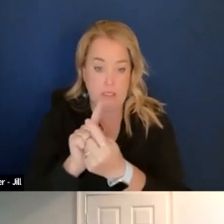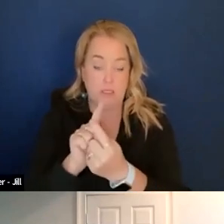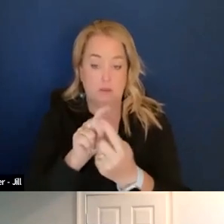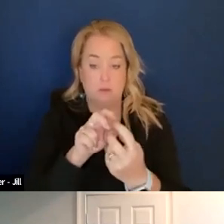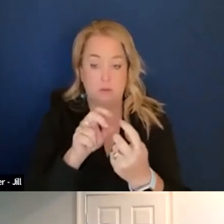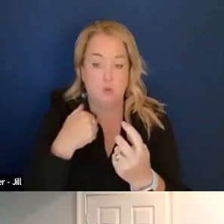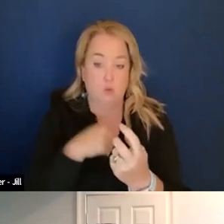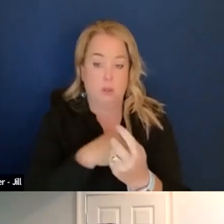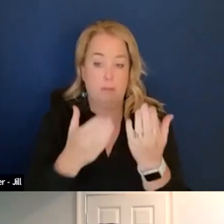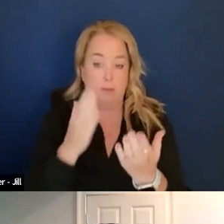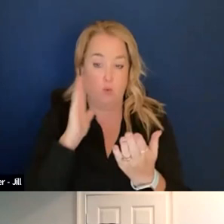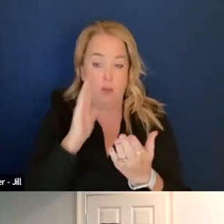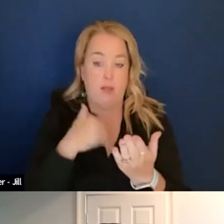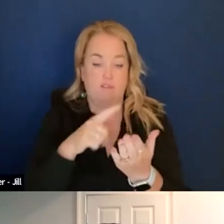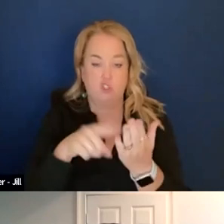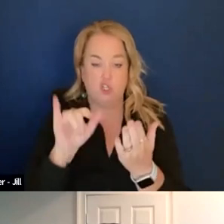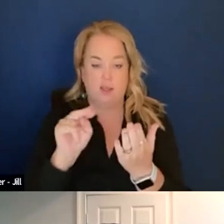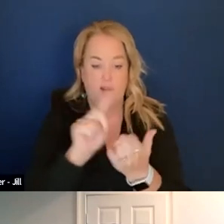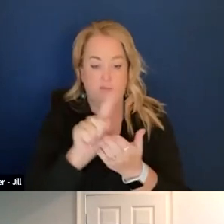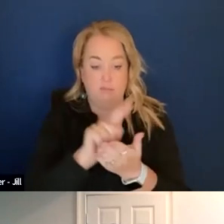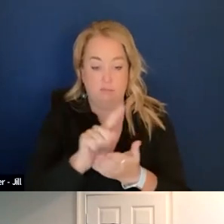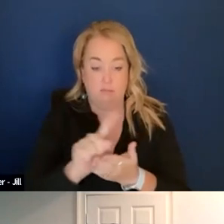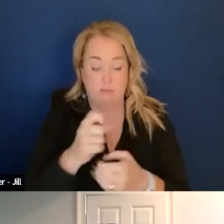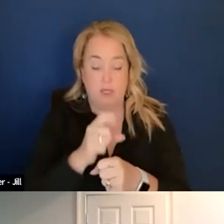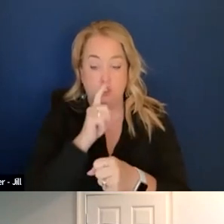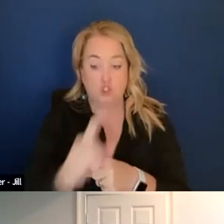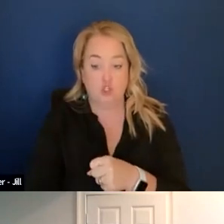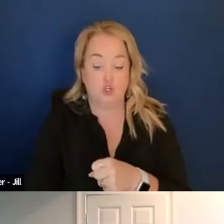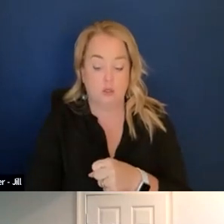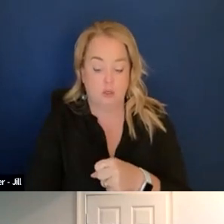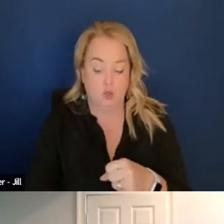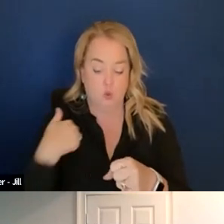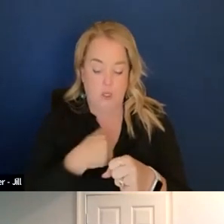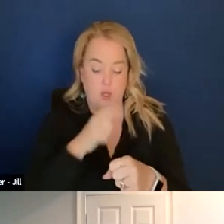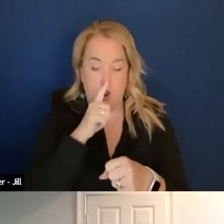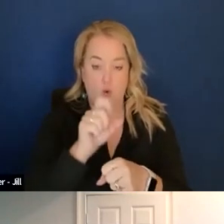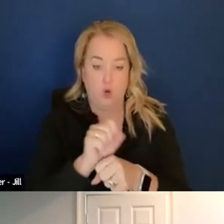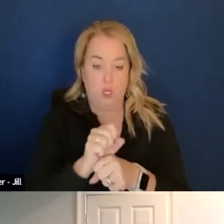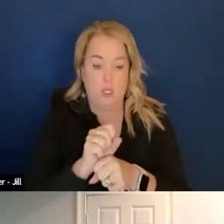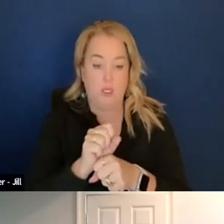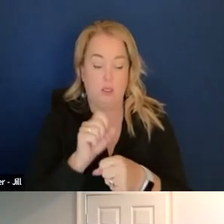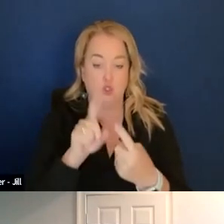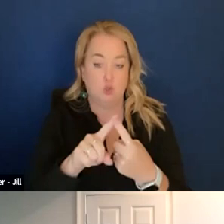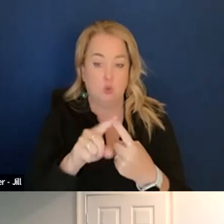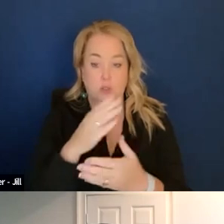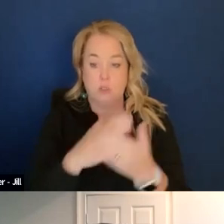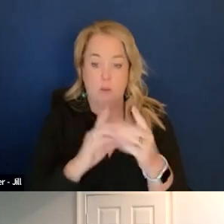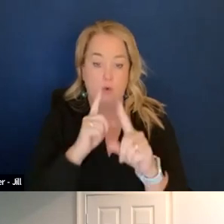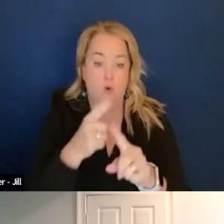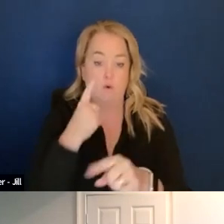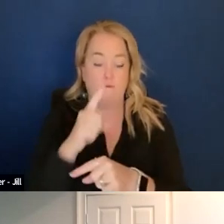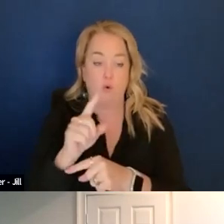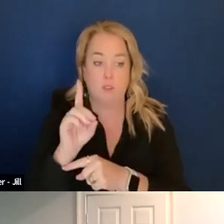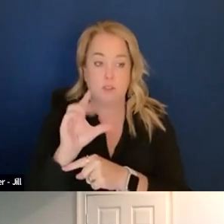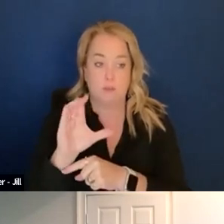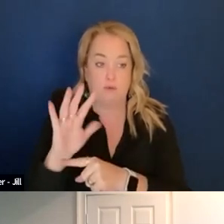a weekly cadence to check in just to make sure we're working towards some goal on for December 5th.